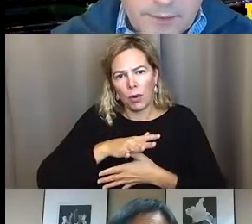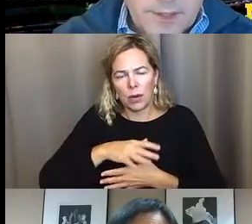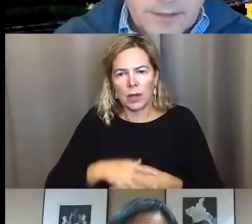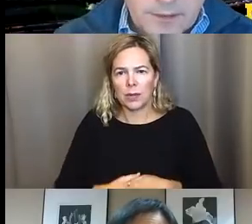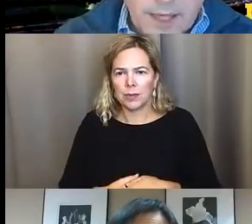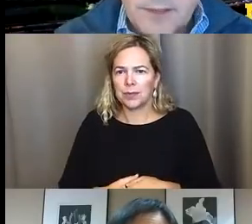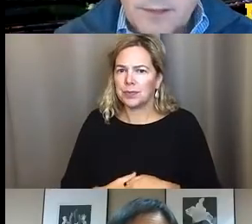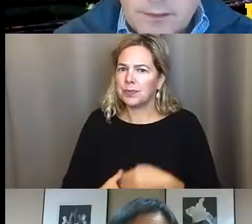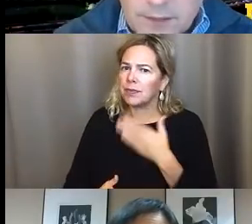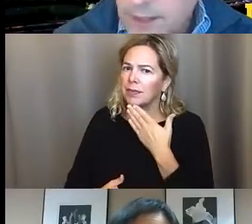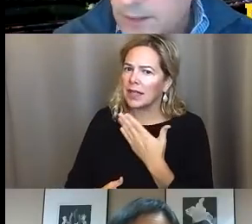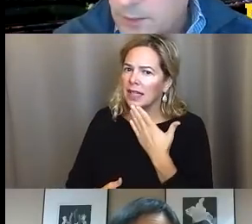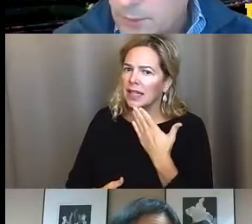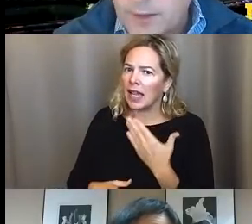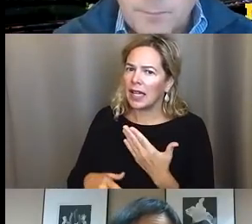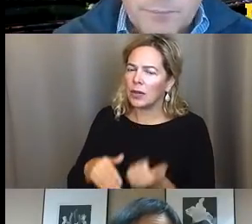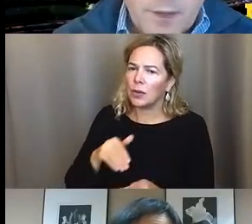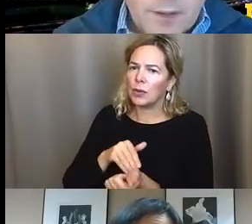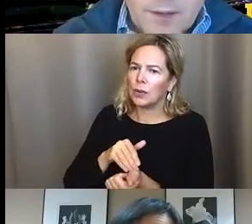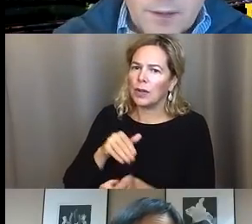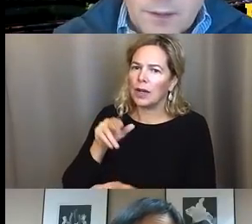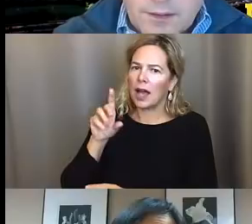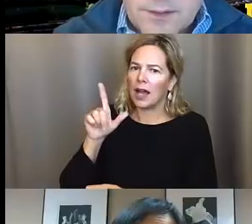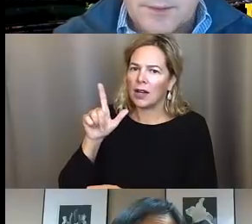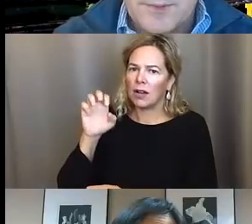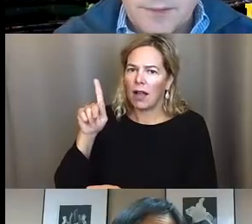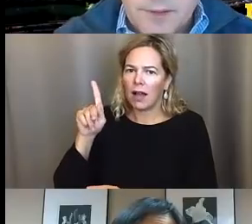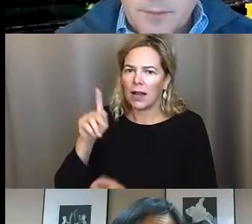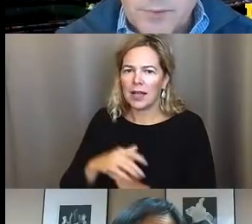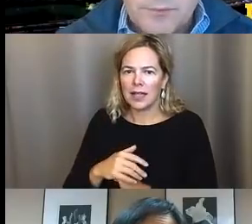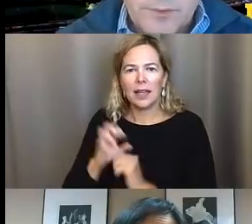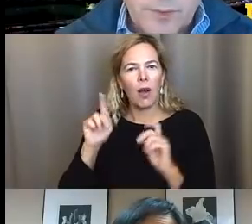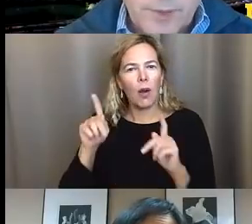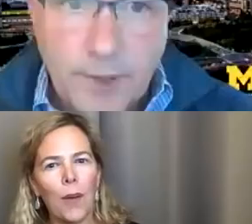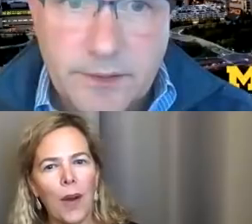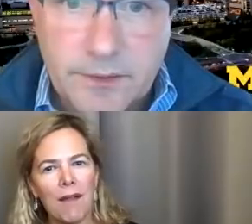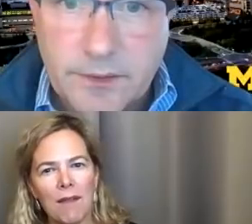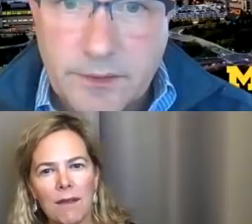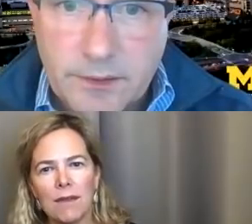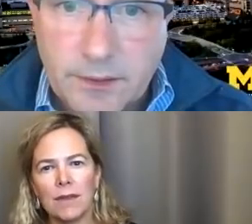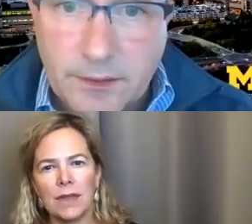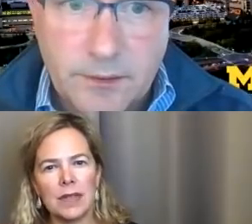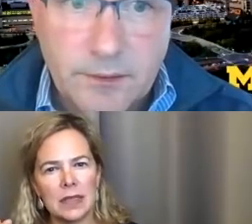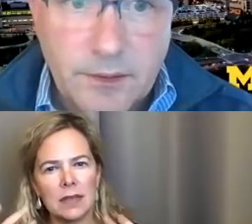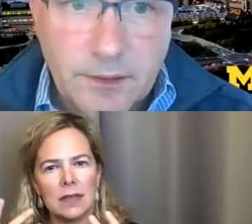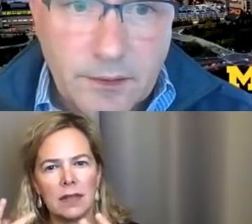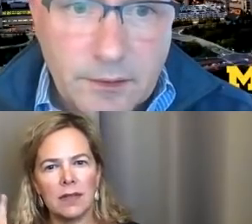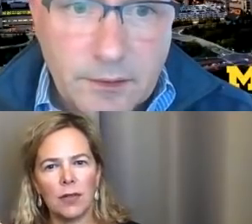Thank you, Dr. Locke. Okay. Let's see, we have a number of questions